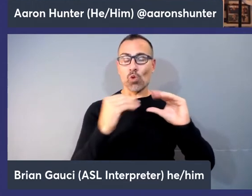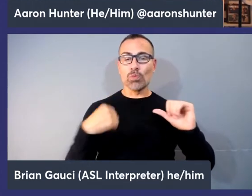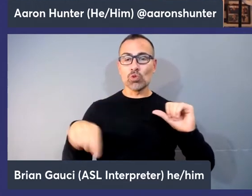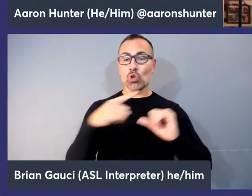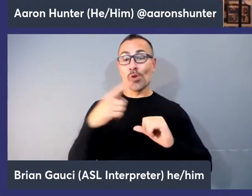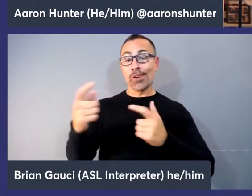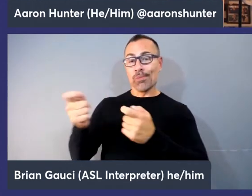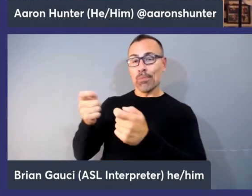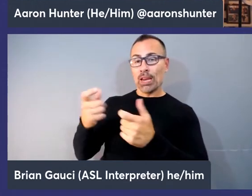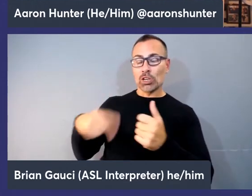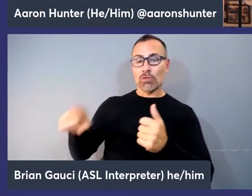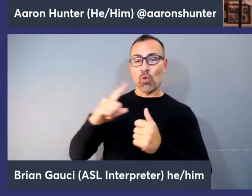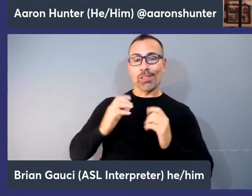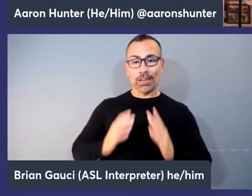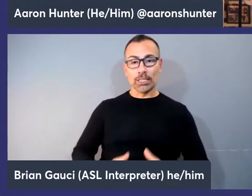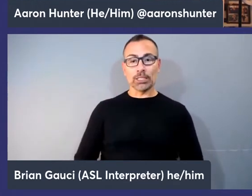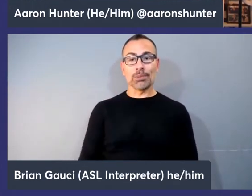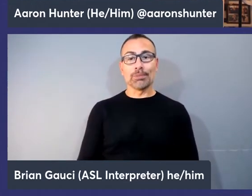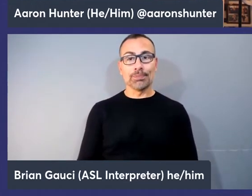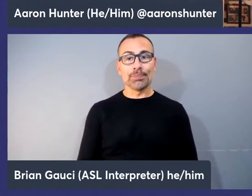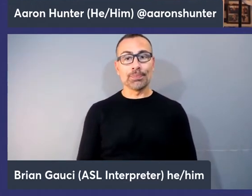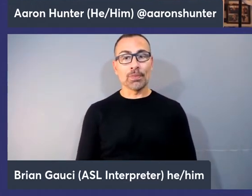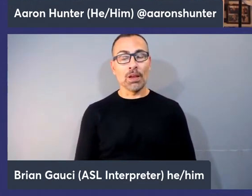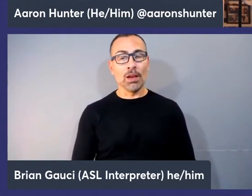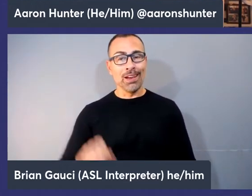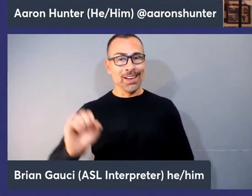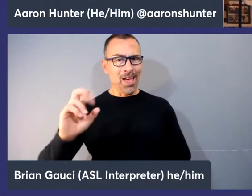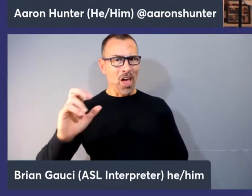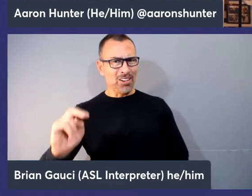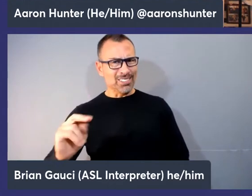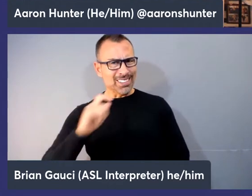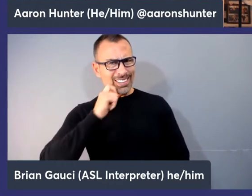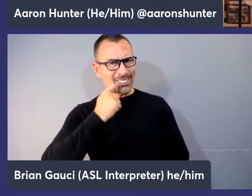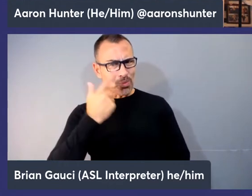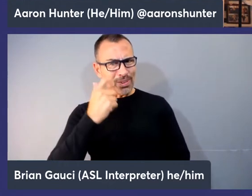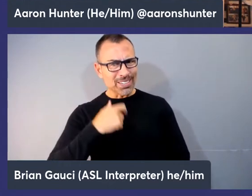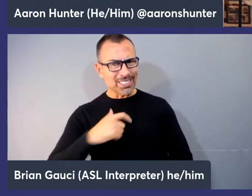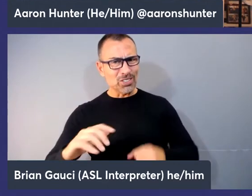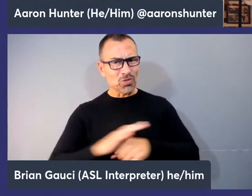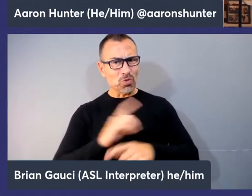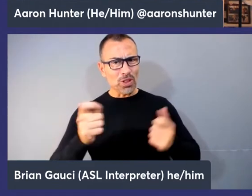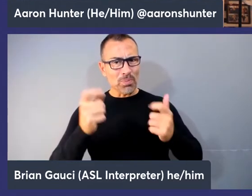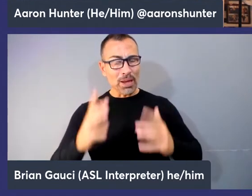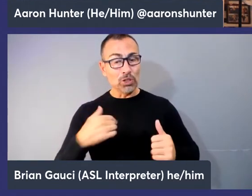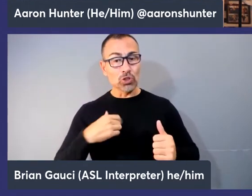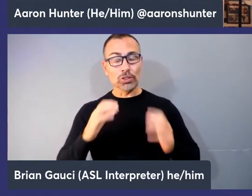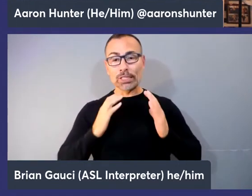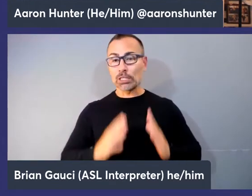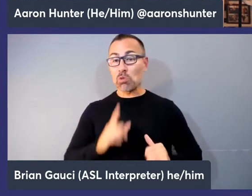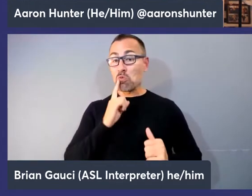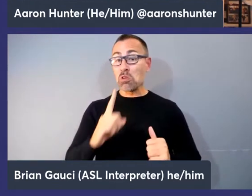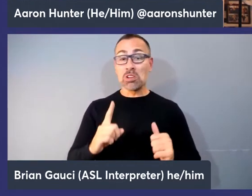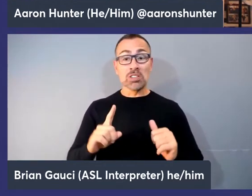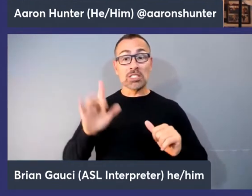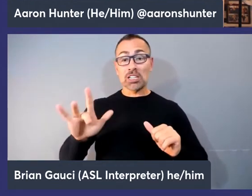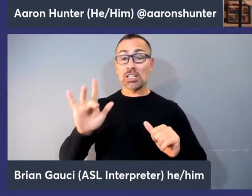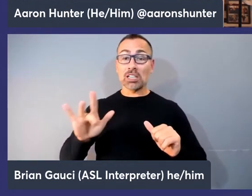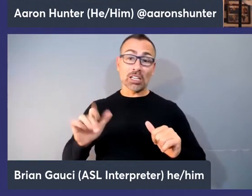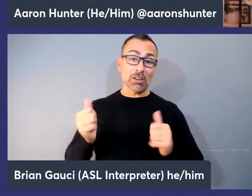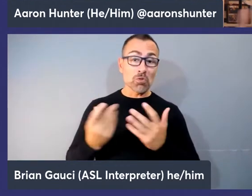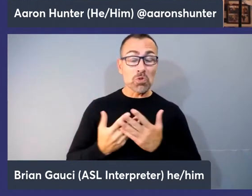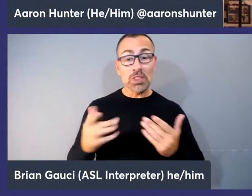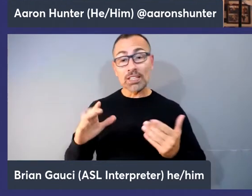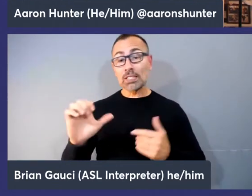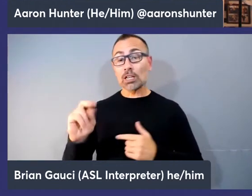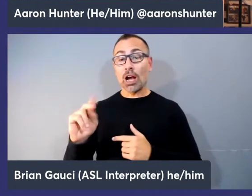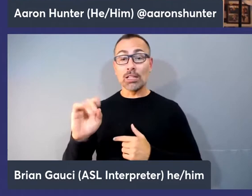That's really cool. And because of the fact that it's fully managed, a customer can just maybe have a couple clicks in the console or make an API call to the